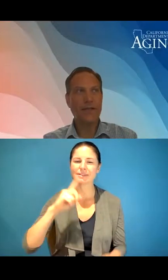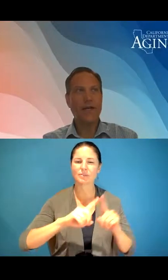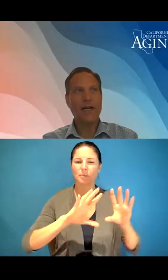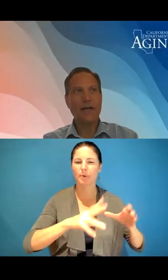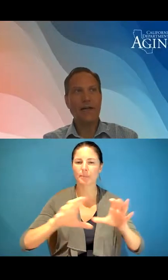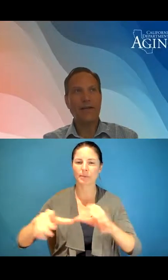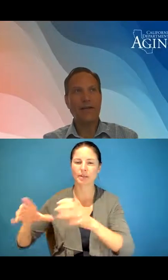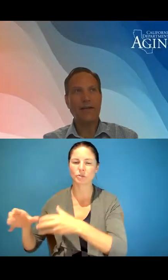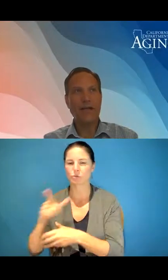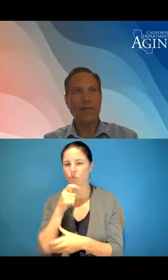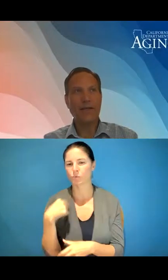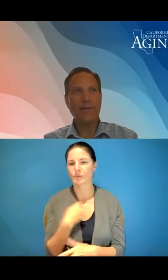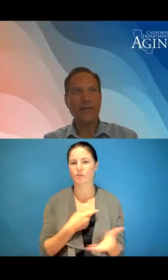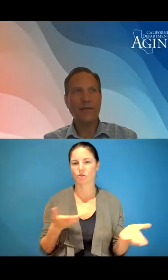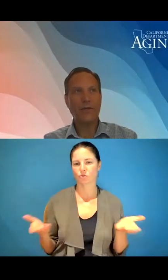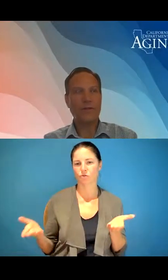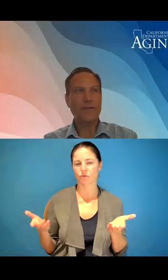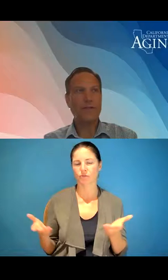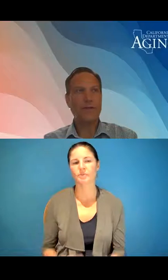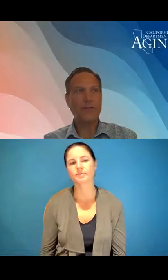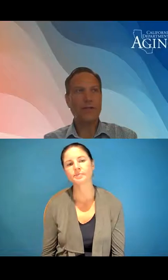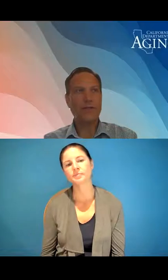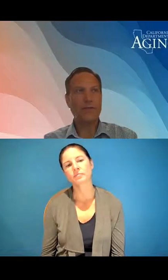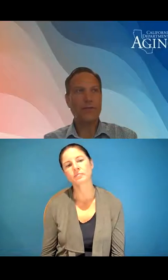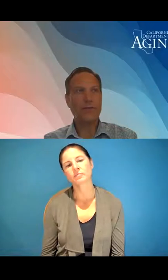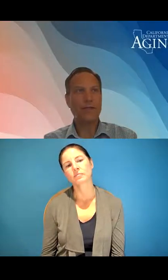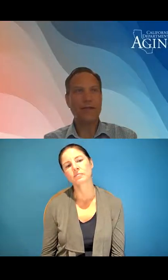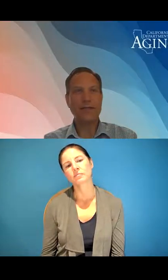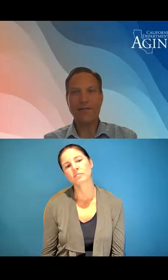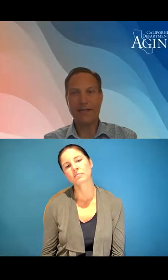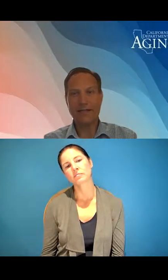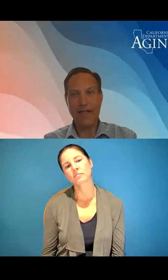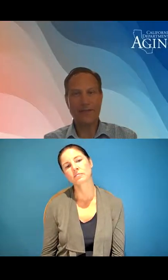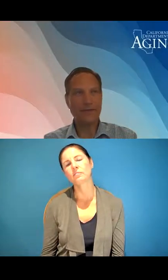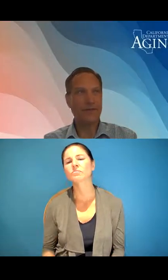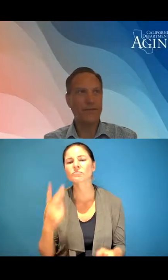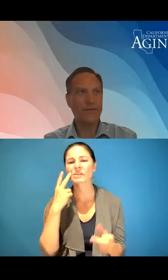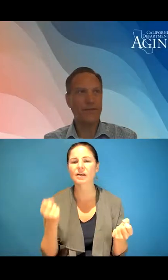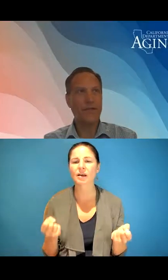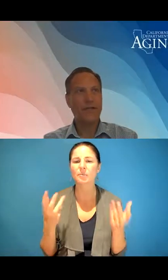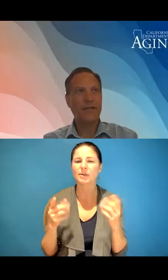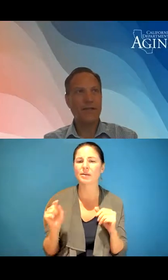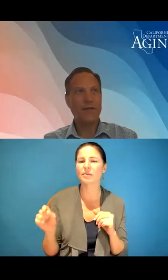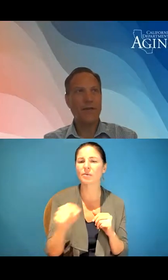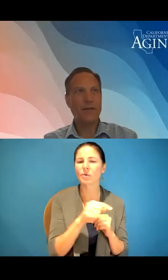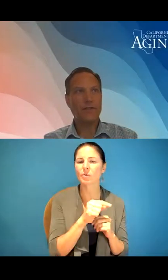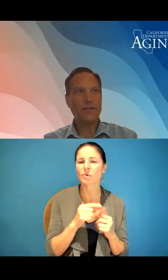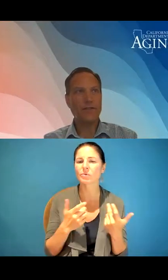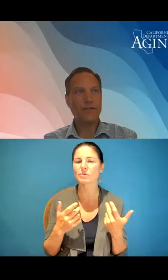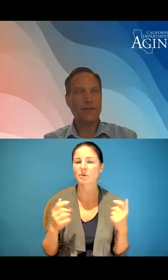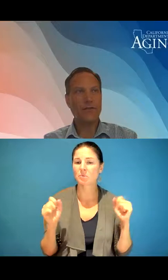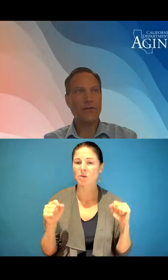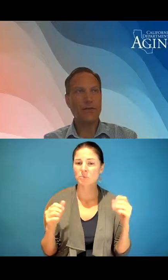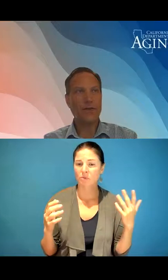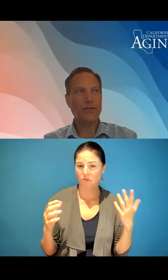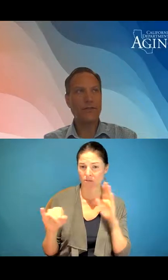serving, how many people of these populations that we're serving identify any gaps in services to